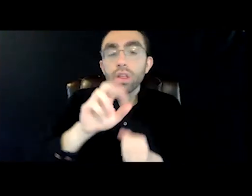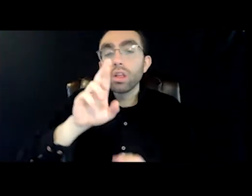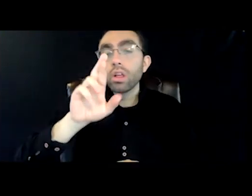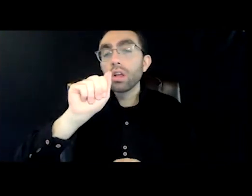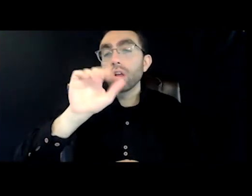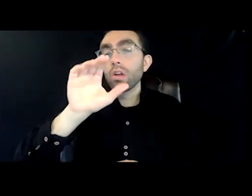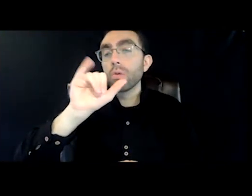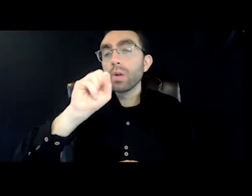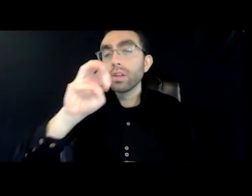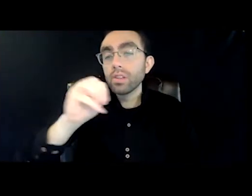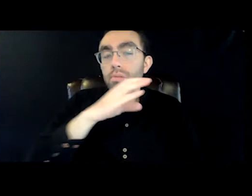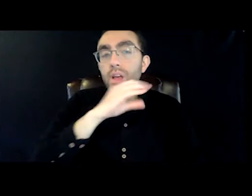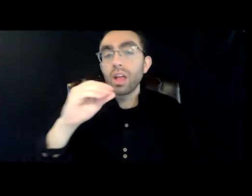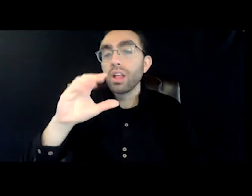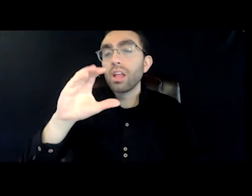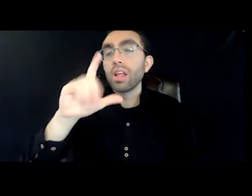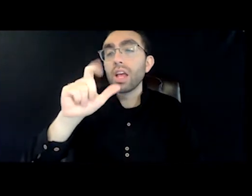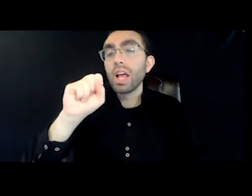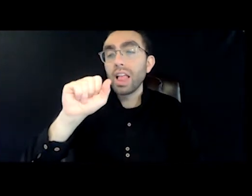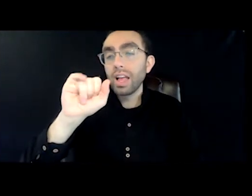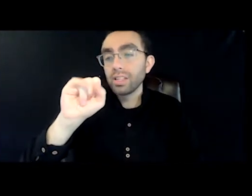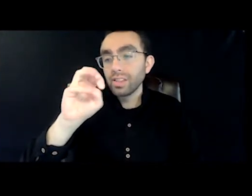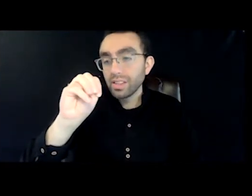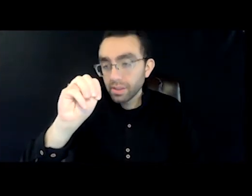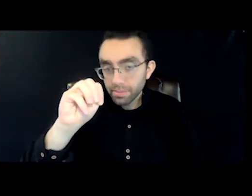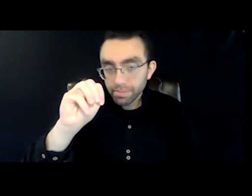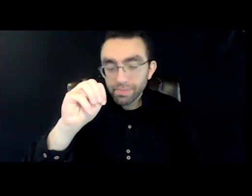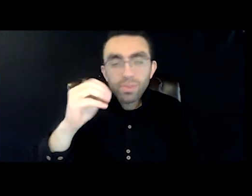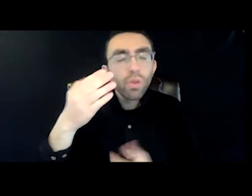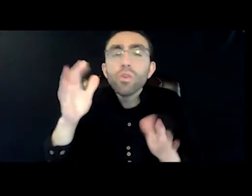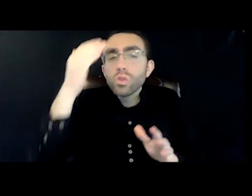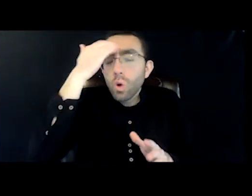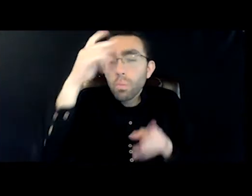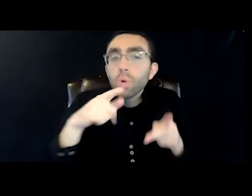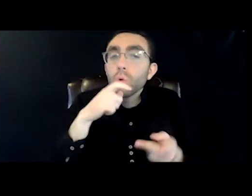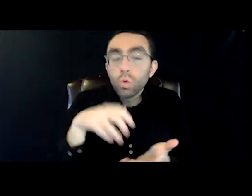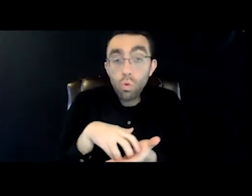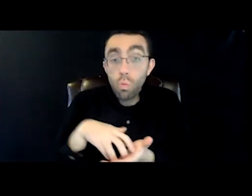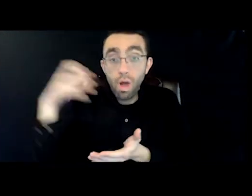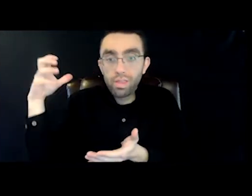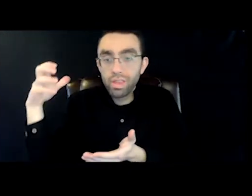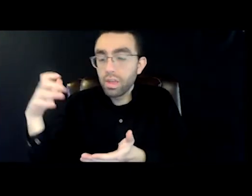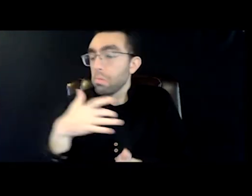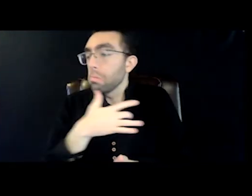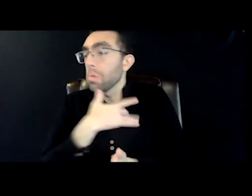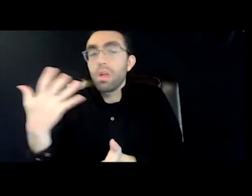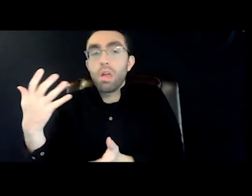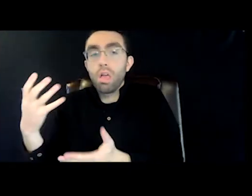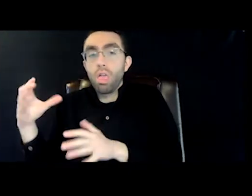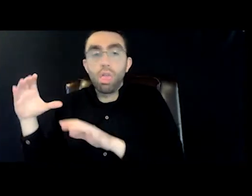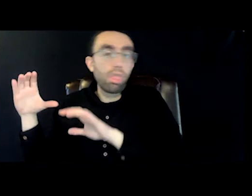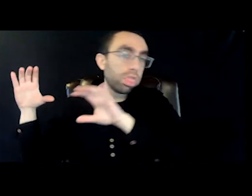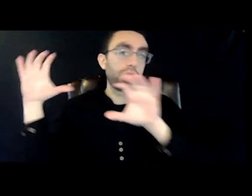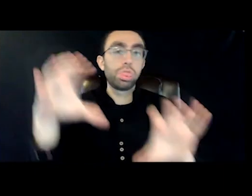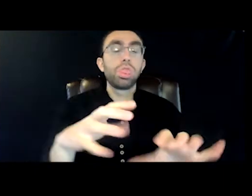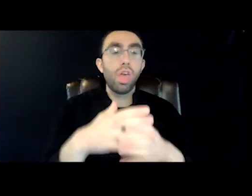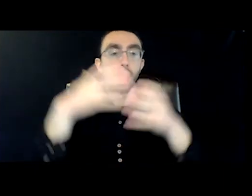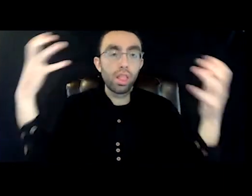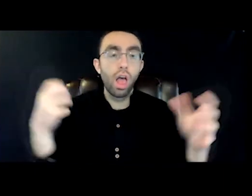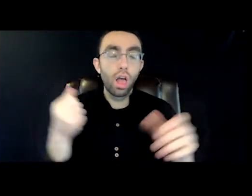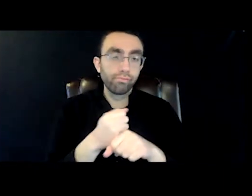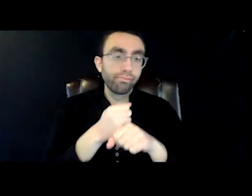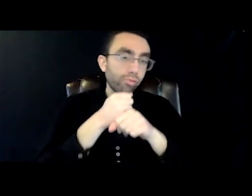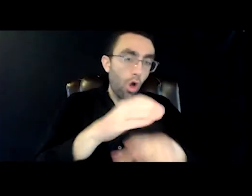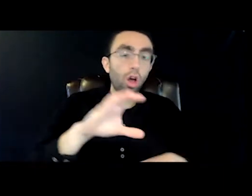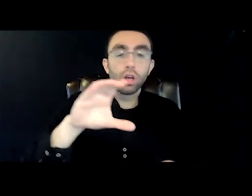know, the people who have the most wealth are the ones who contribute the most to climate change. And on top of